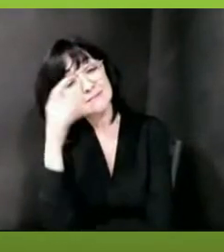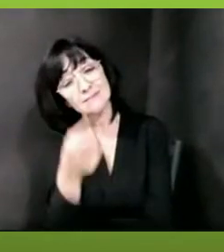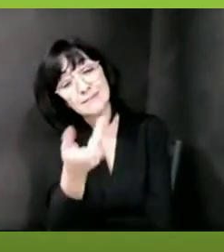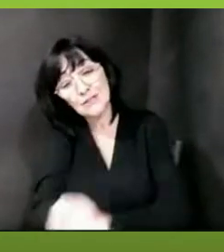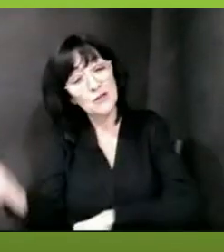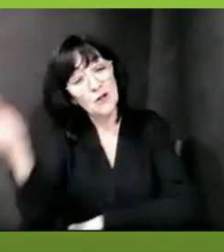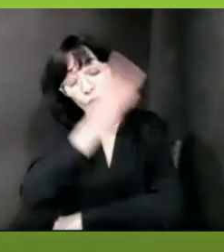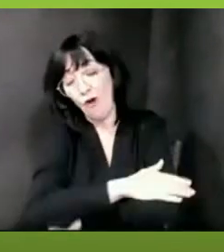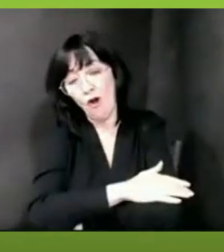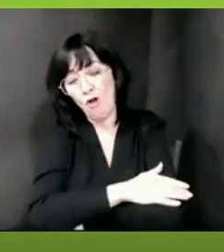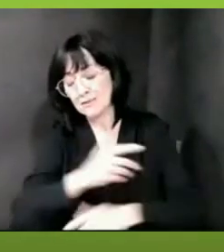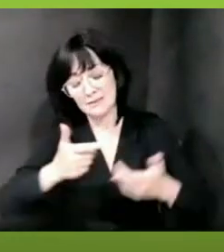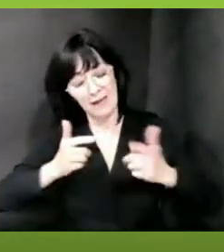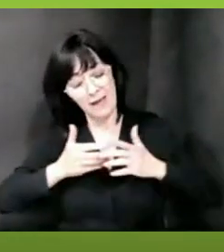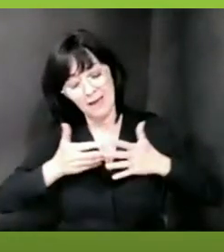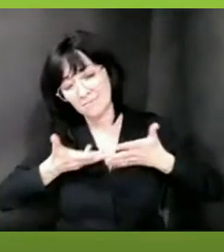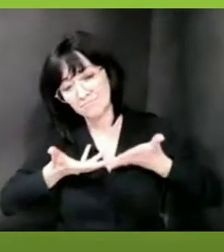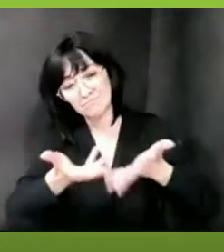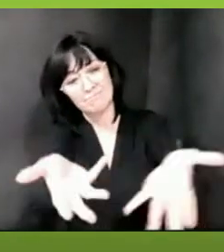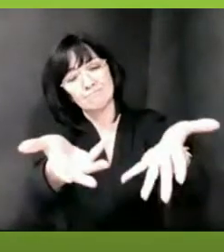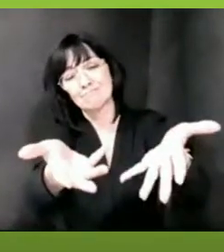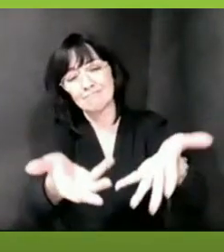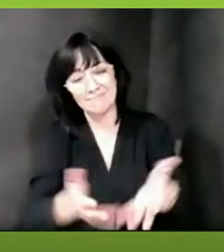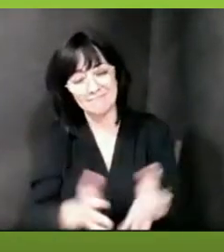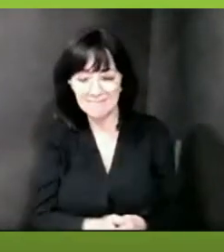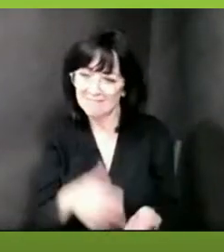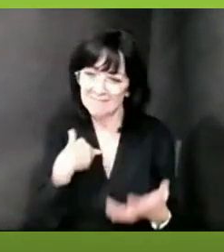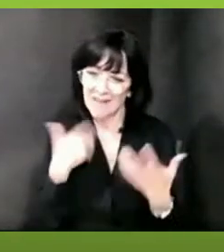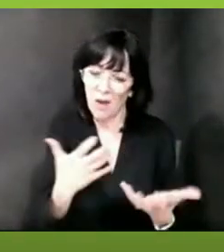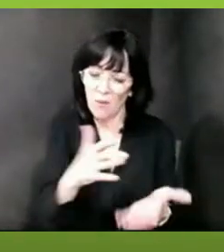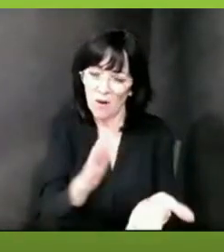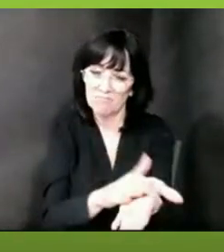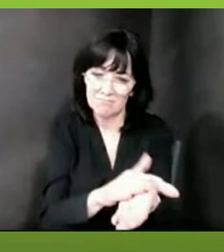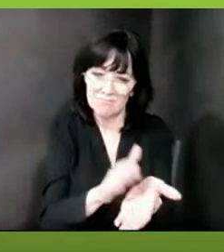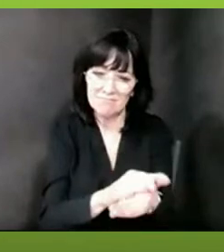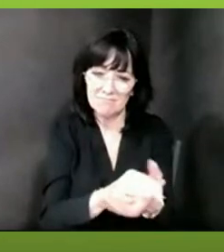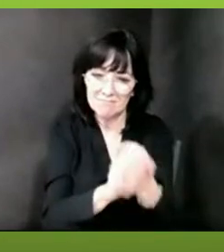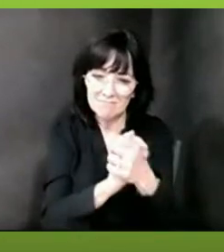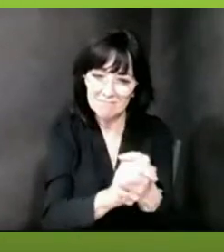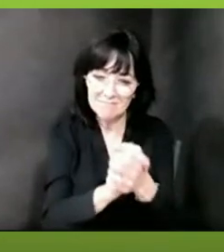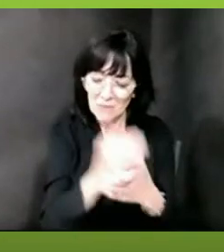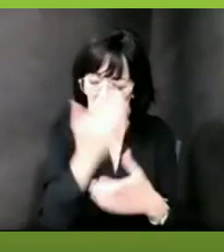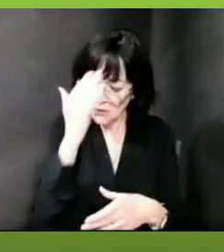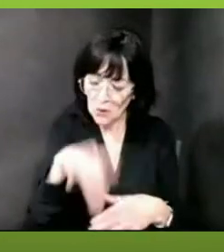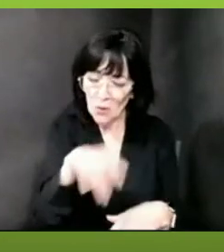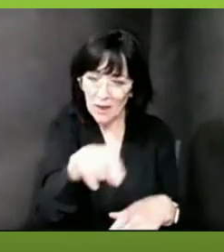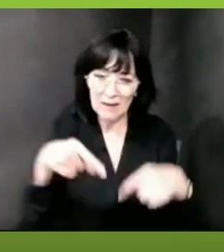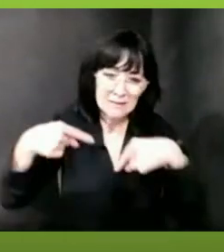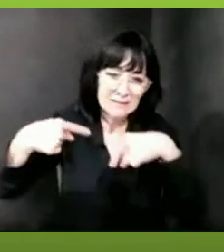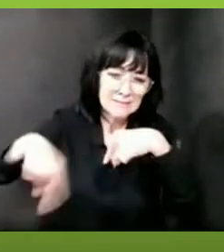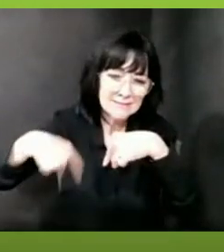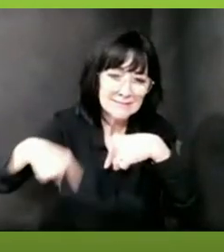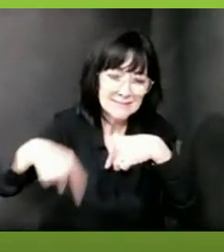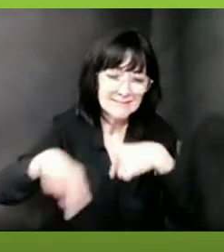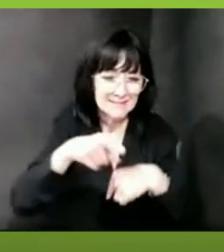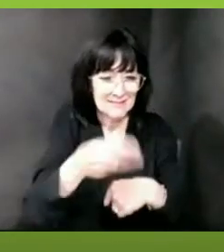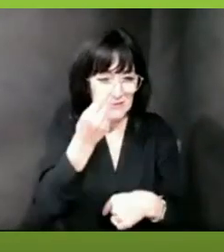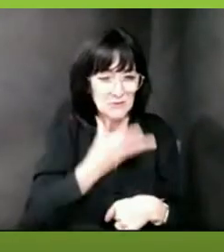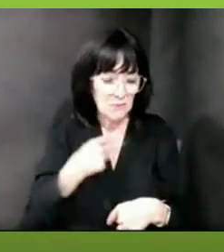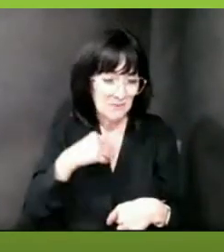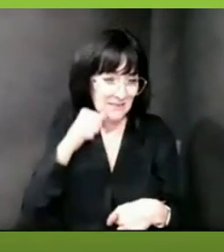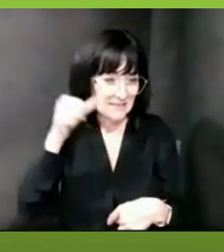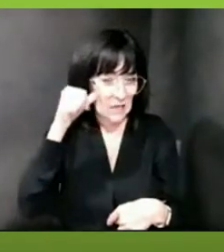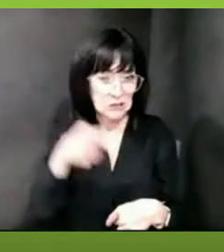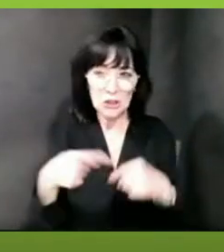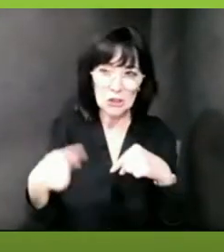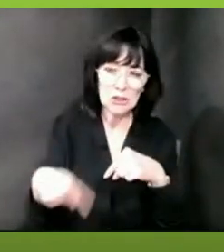too. Like, you're amazing. And I just want to congratulate you I know you had some nerves when we met yesterday, but I think you did an amazing